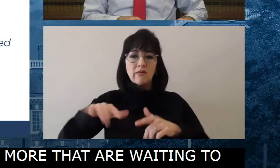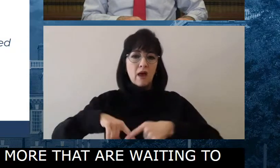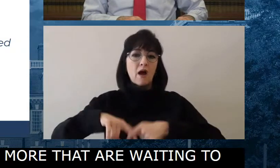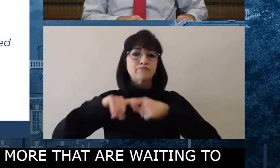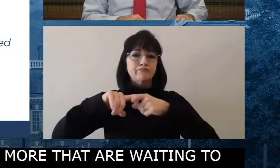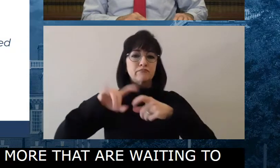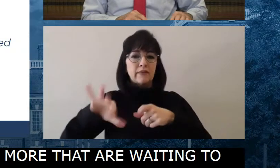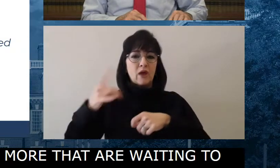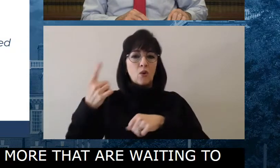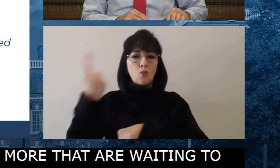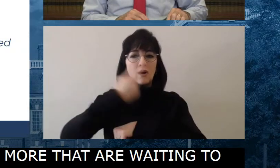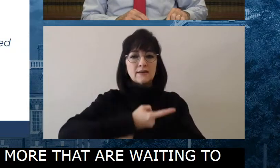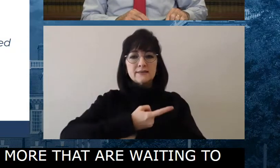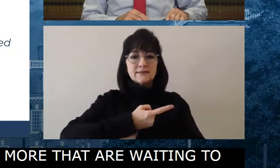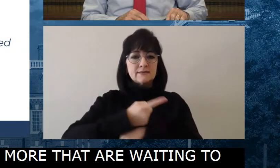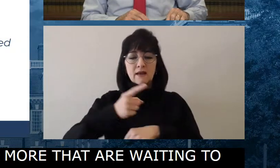less